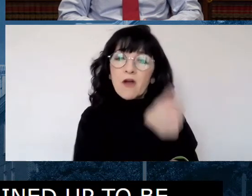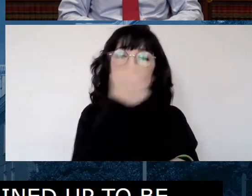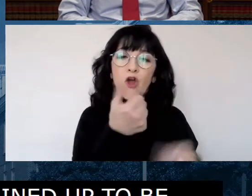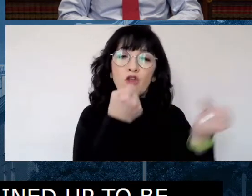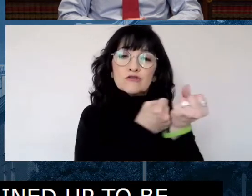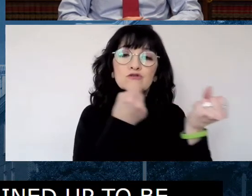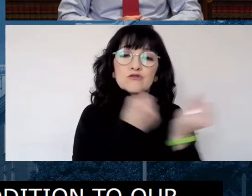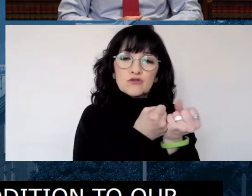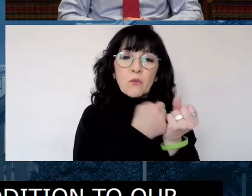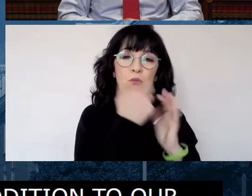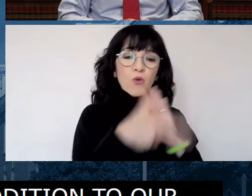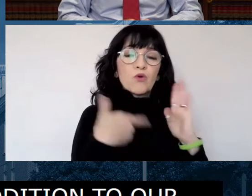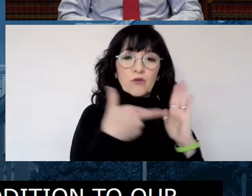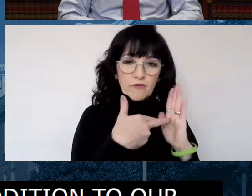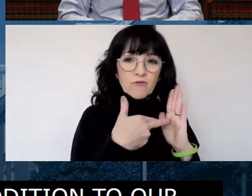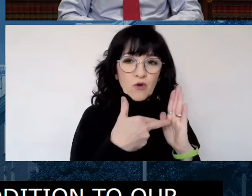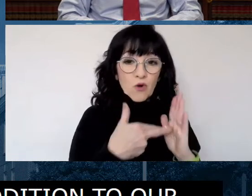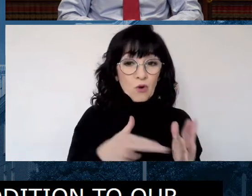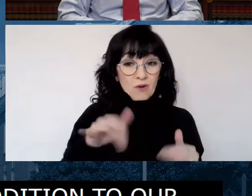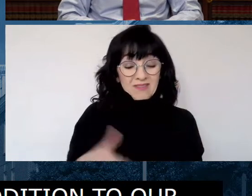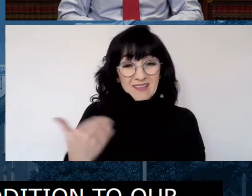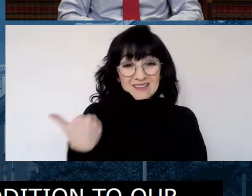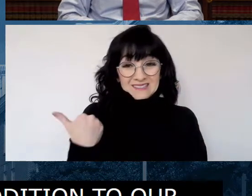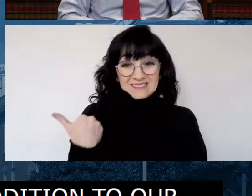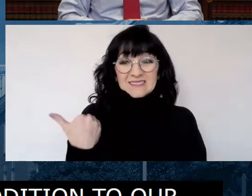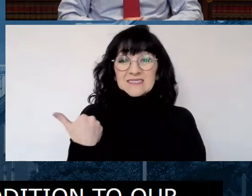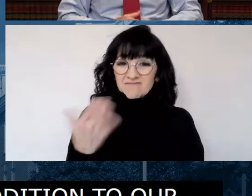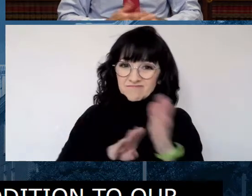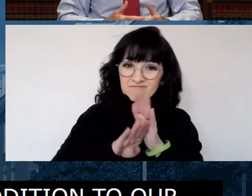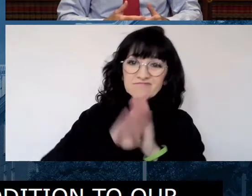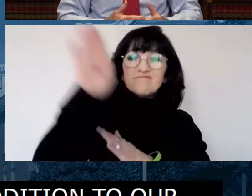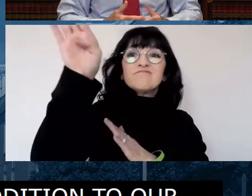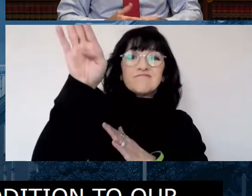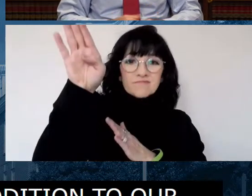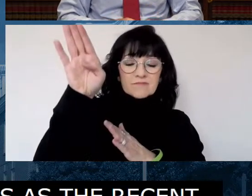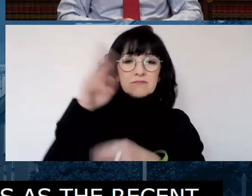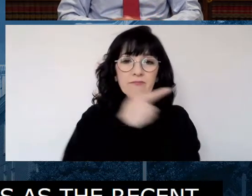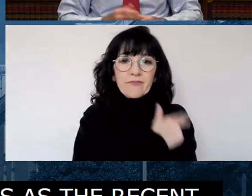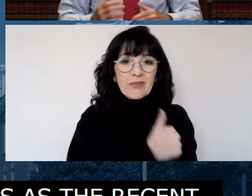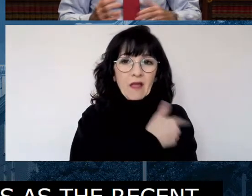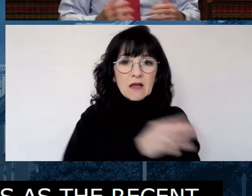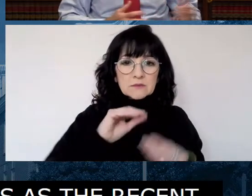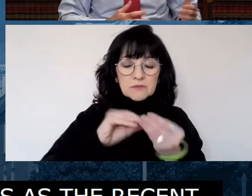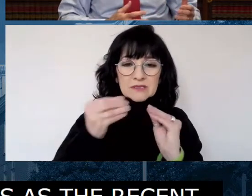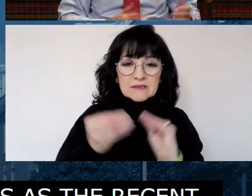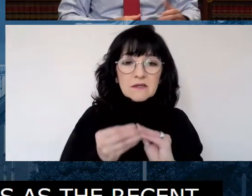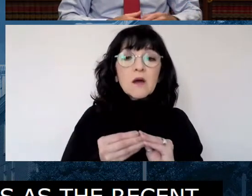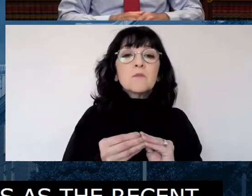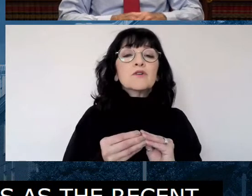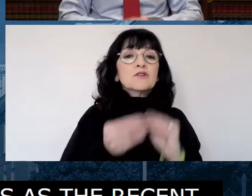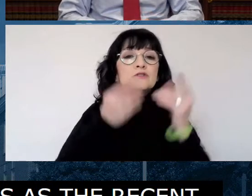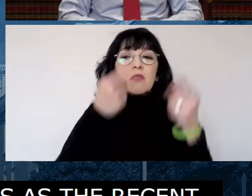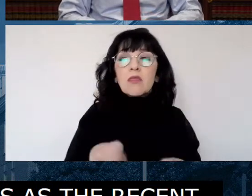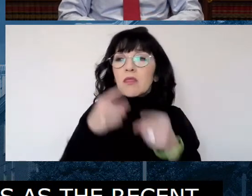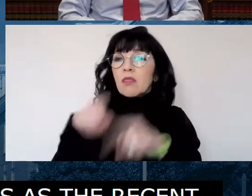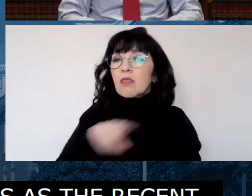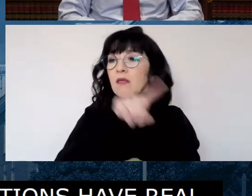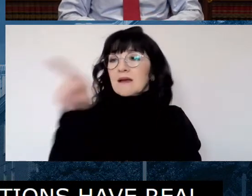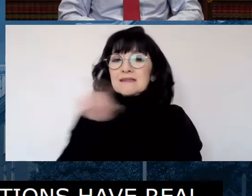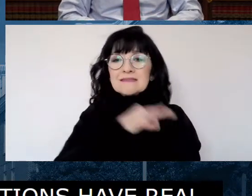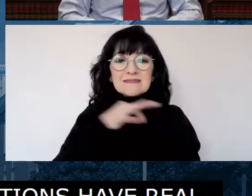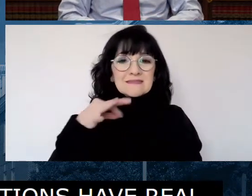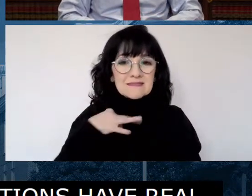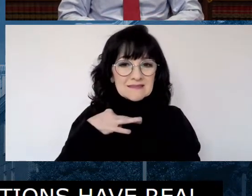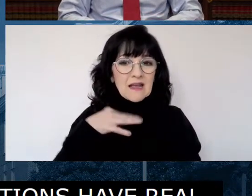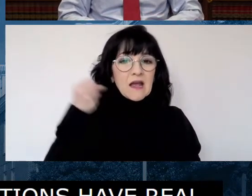cases and hospitalizations have been really under the gun, as staff tested positive and couldn't come to work. More